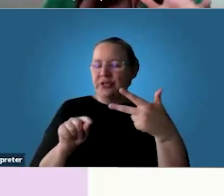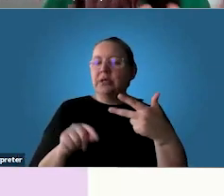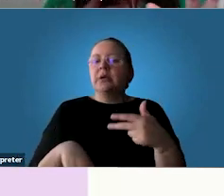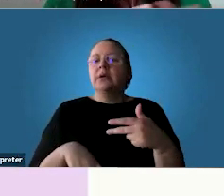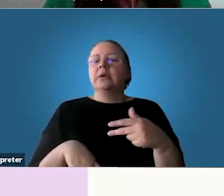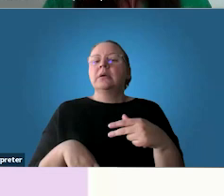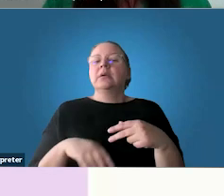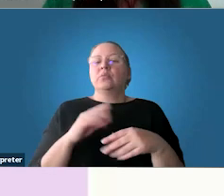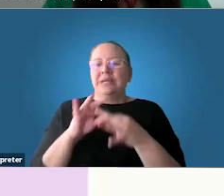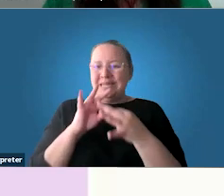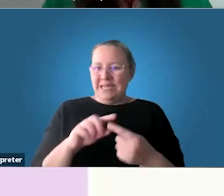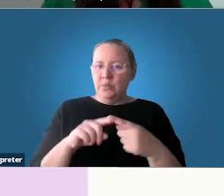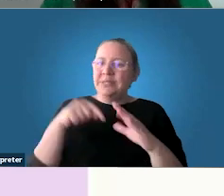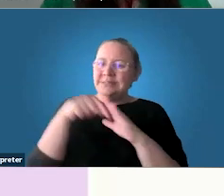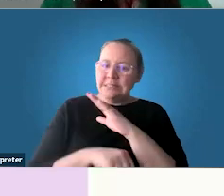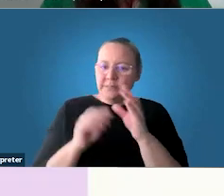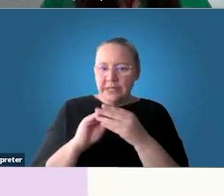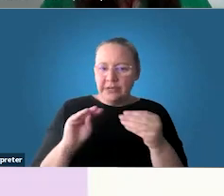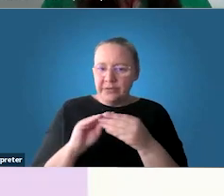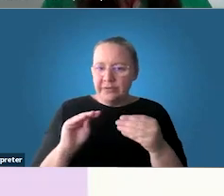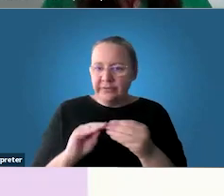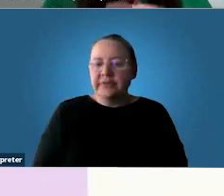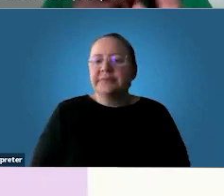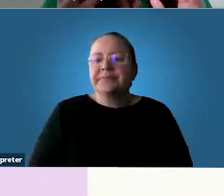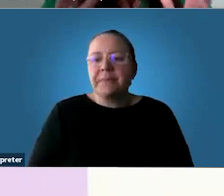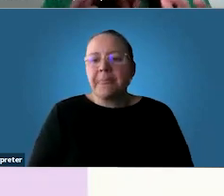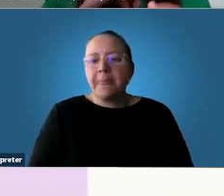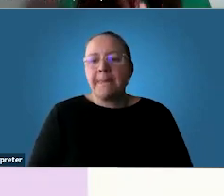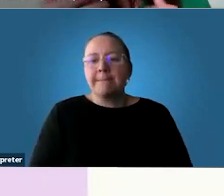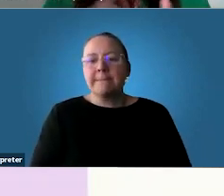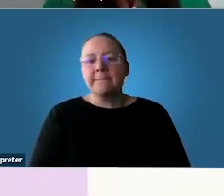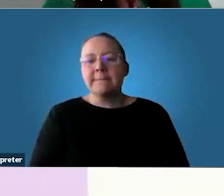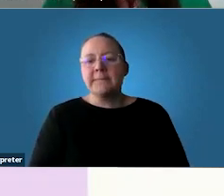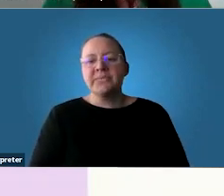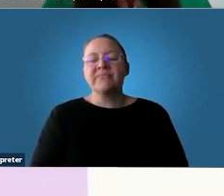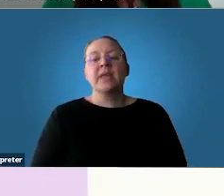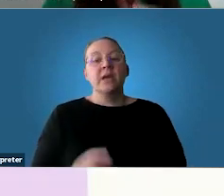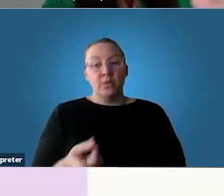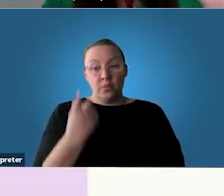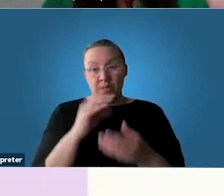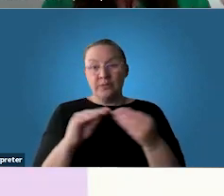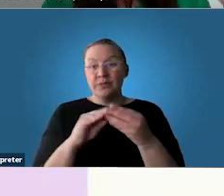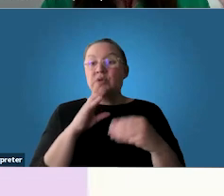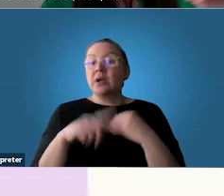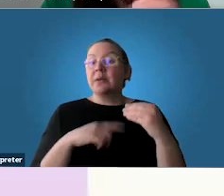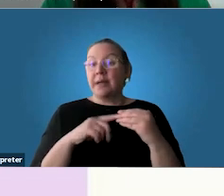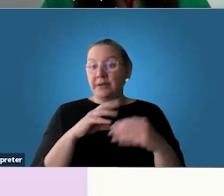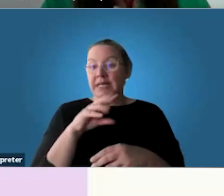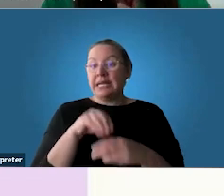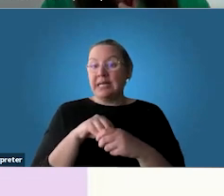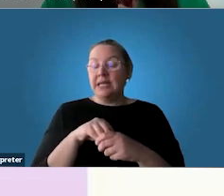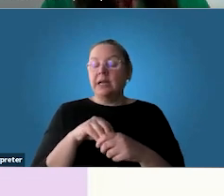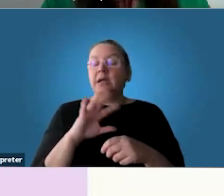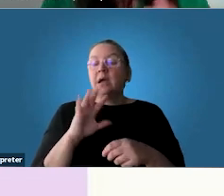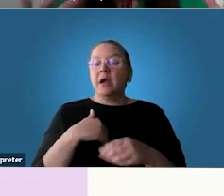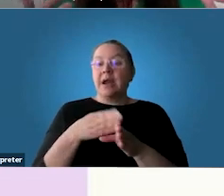are undergirded with these deep narratives. And there's already, one of our narratives we talk about in the